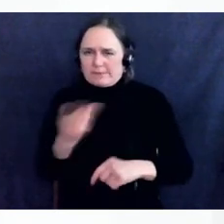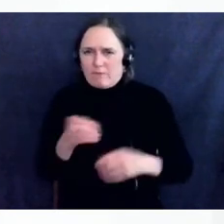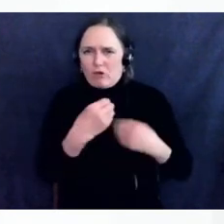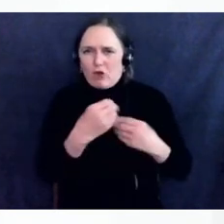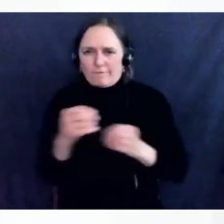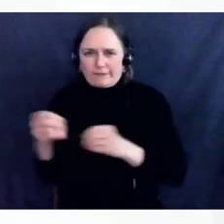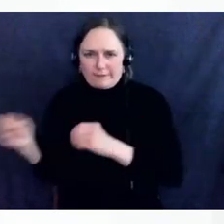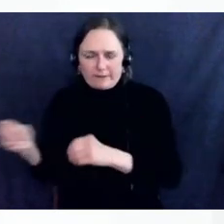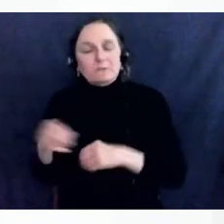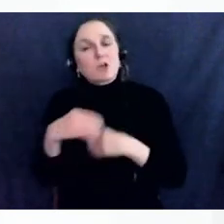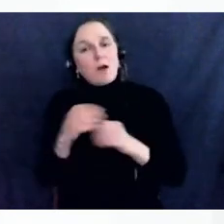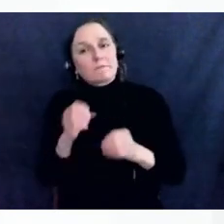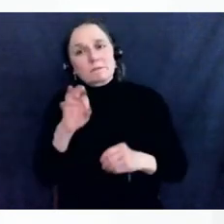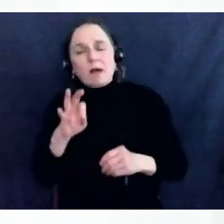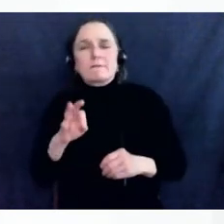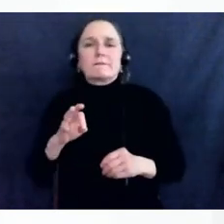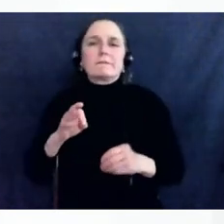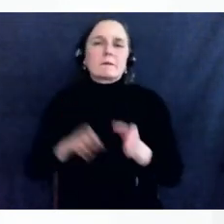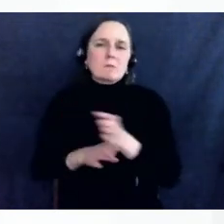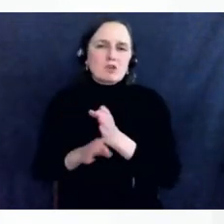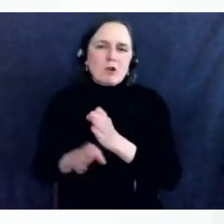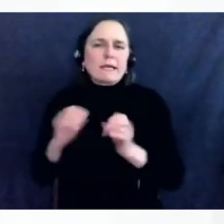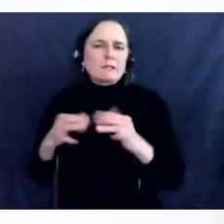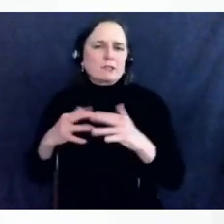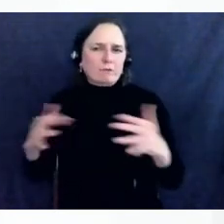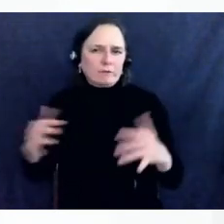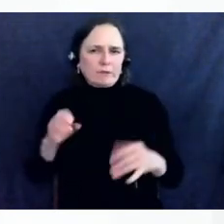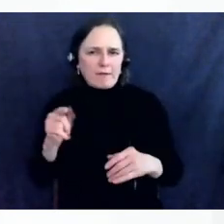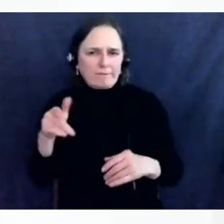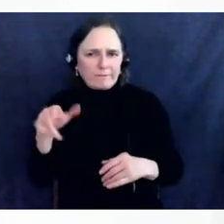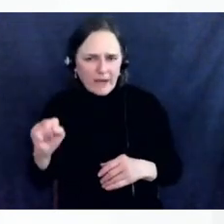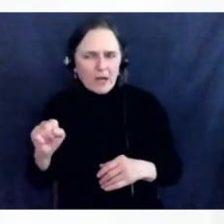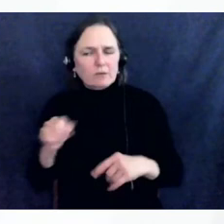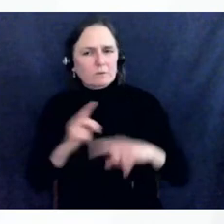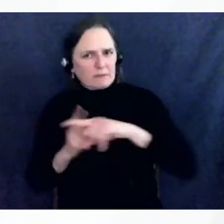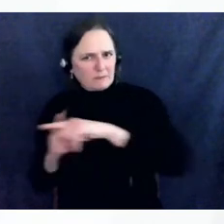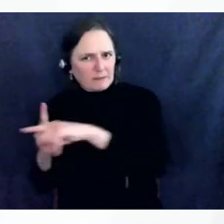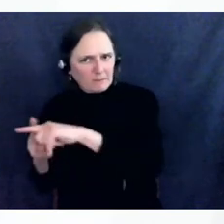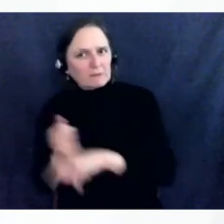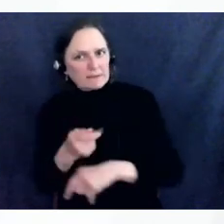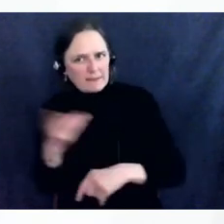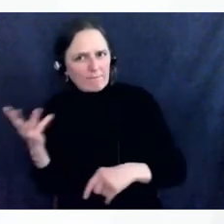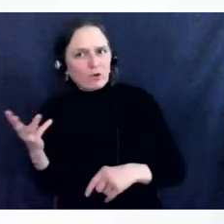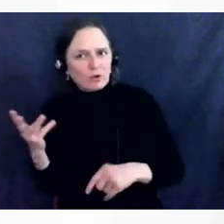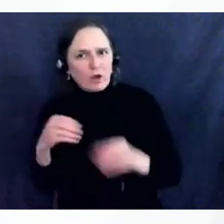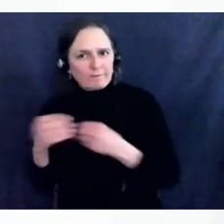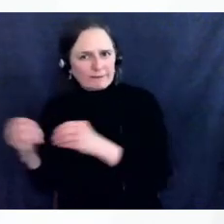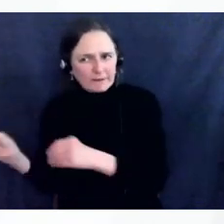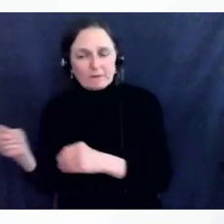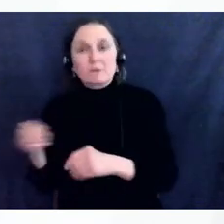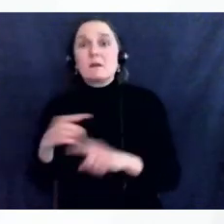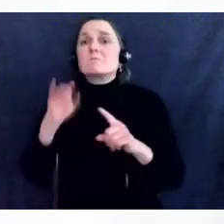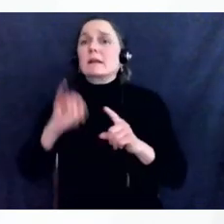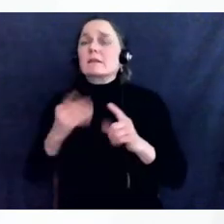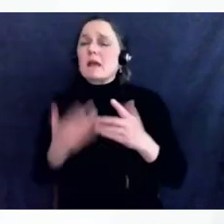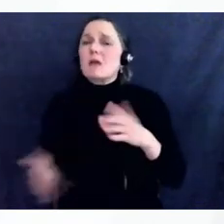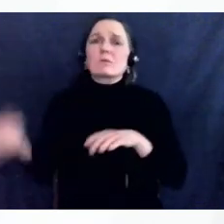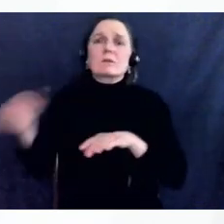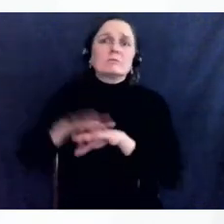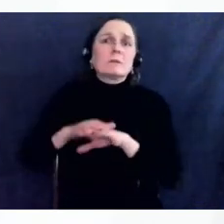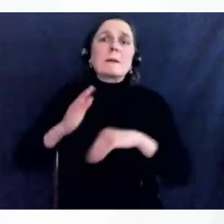But this initiative also builds on the work of individual faculty members who for many, many years have recruited and mentored new